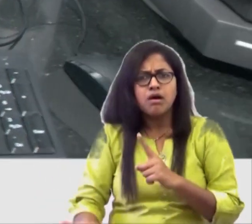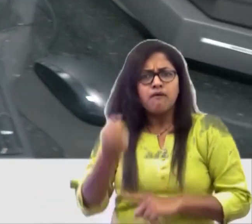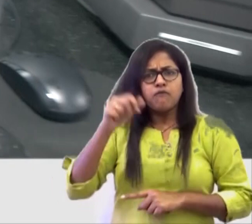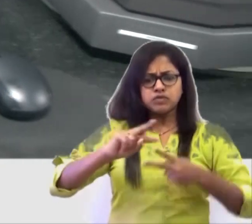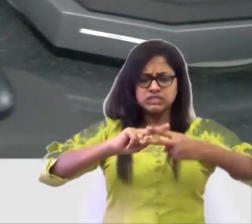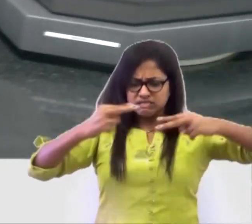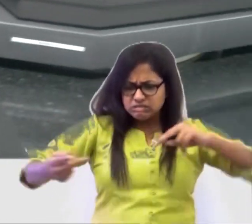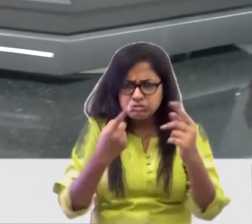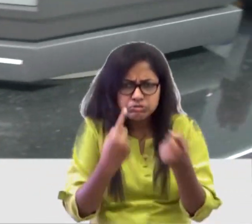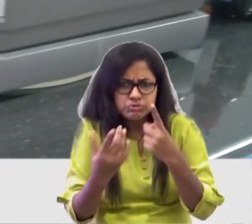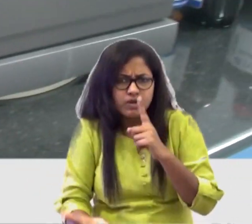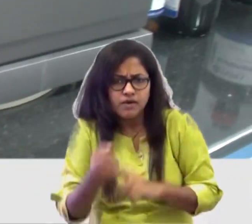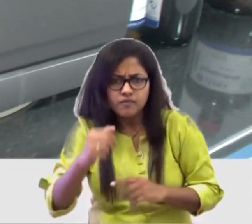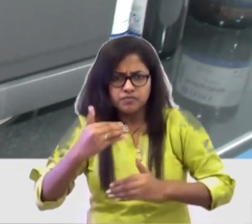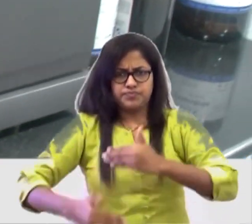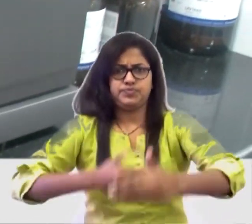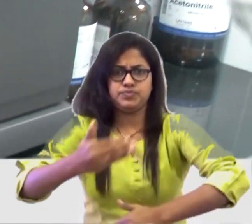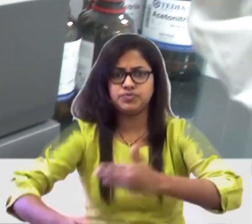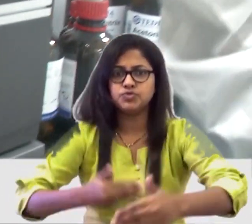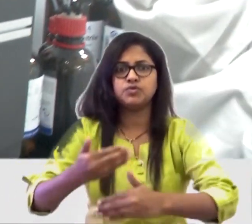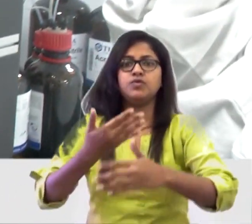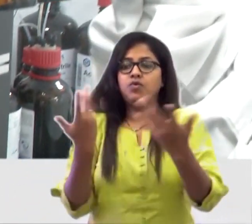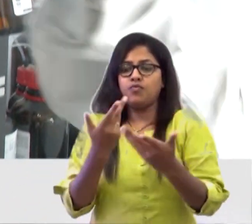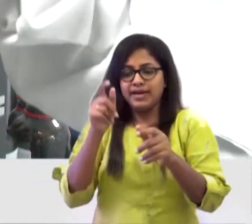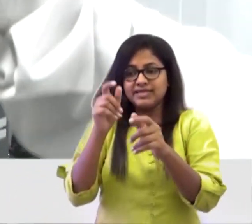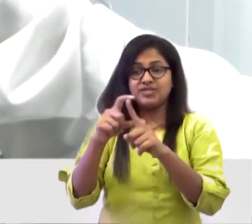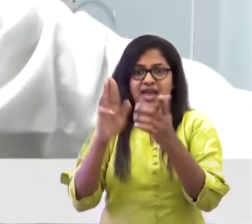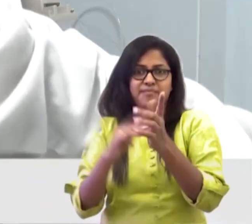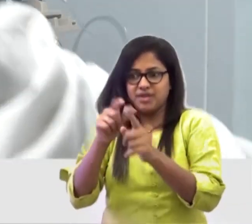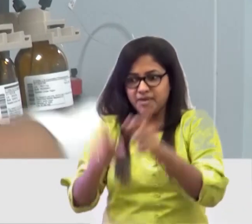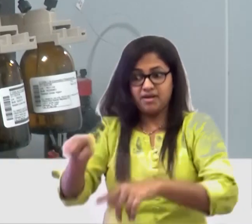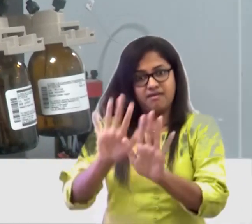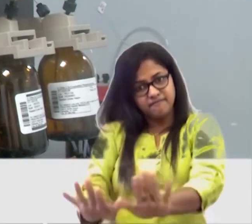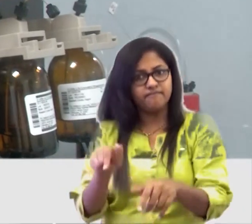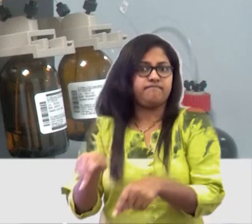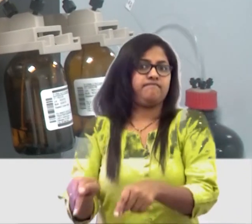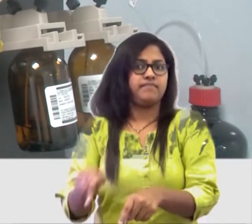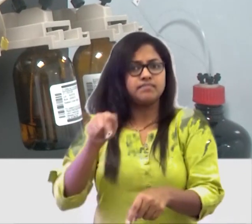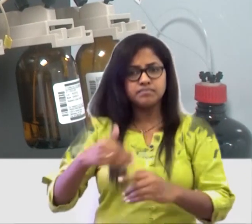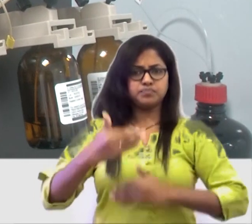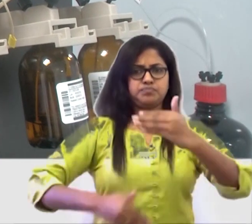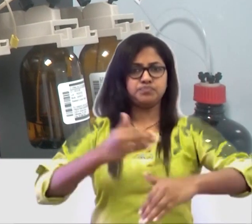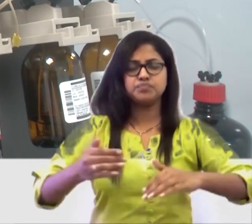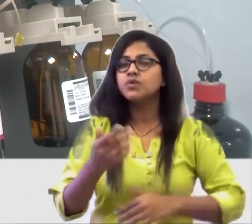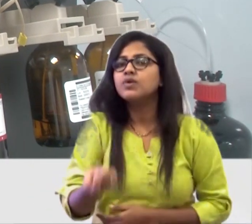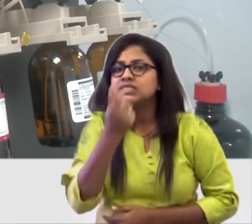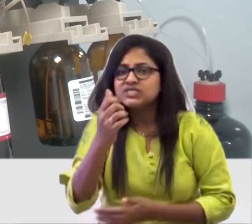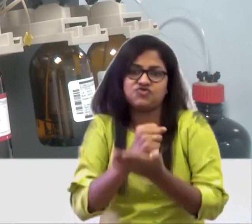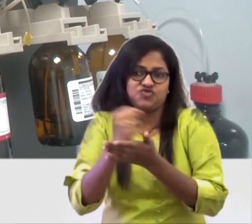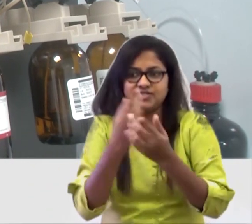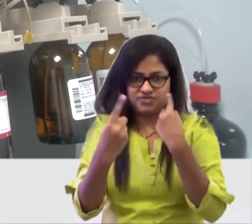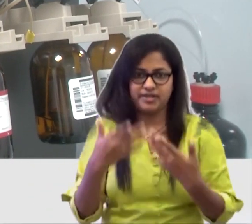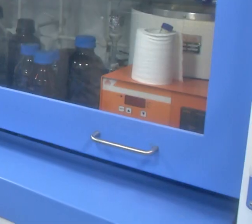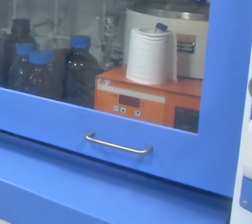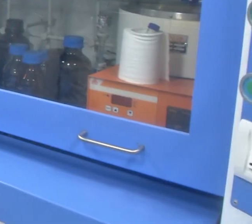breakthrough when it came up with a genetic intervention procedure for people with DMD. That procedure is set